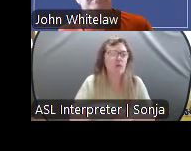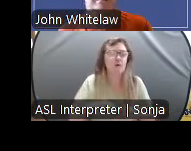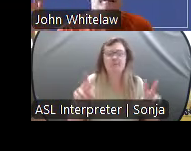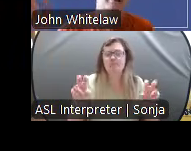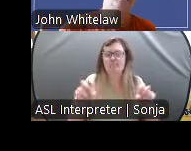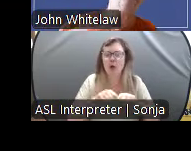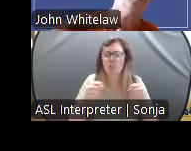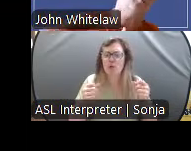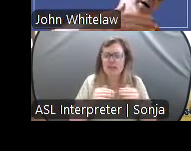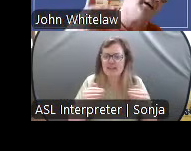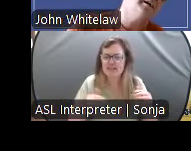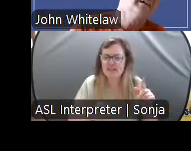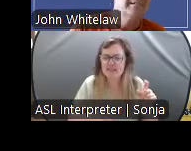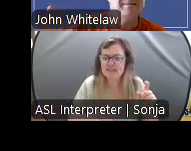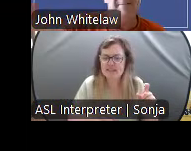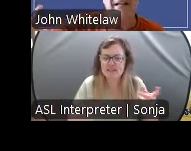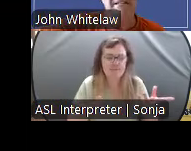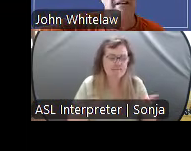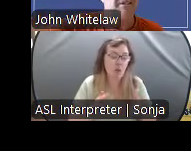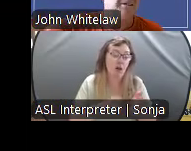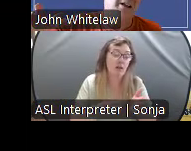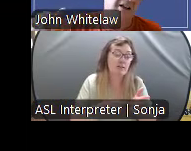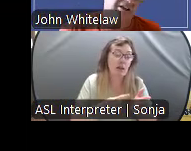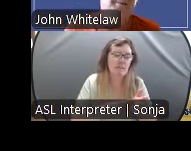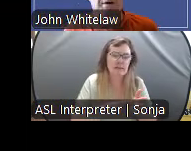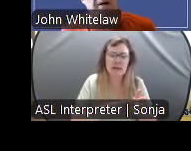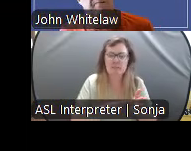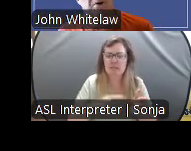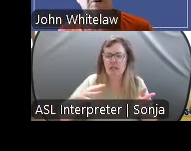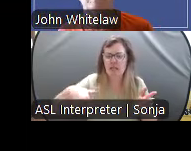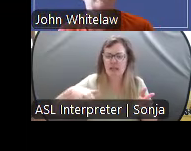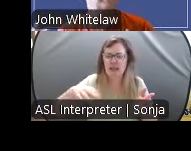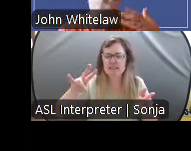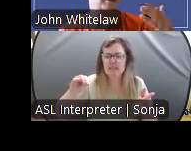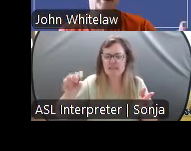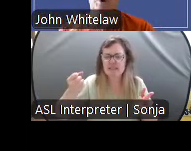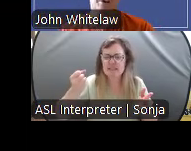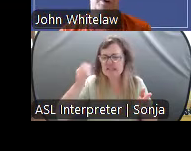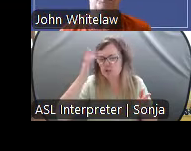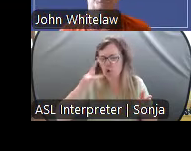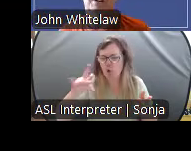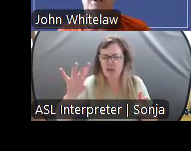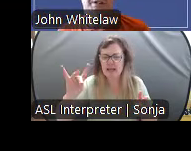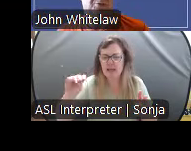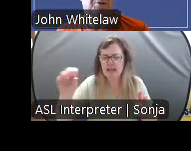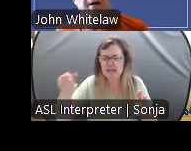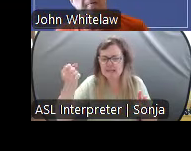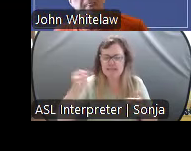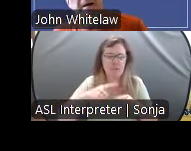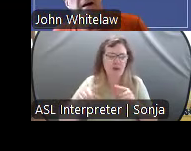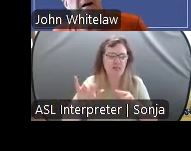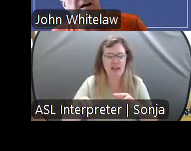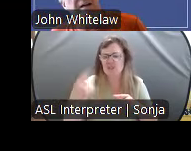for taking it early and waiting? Sometime late 70s, early 80s. Although that is obviously only one question that you need to talk